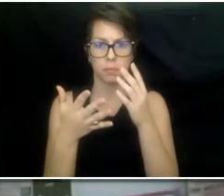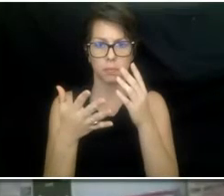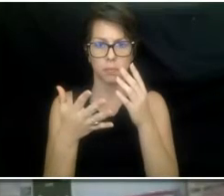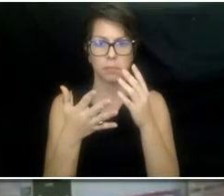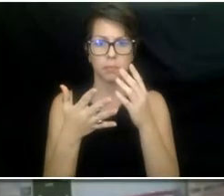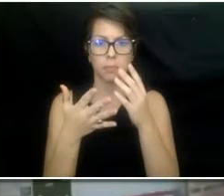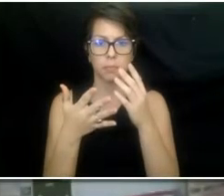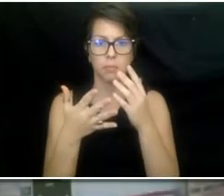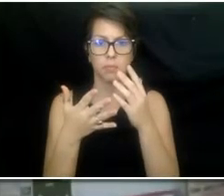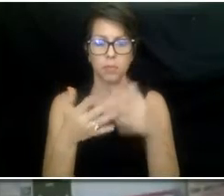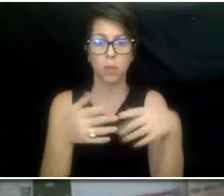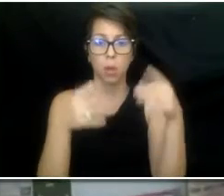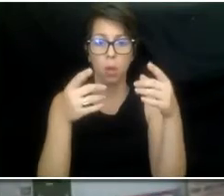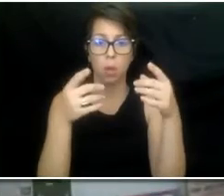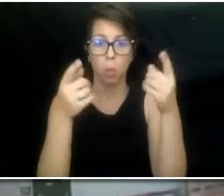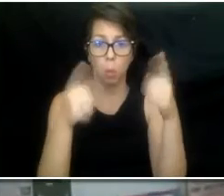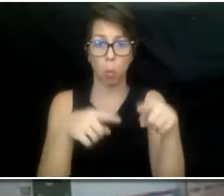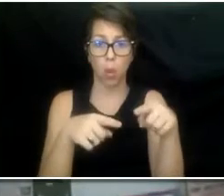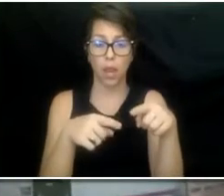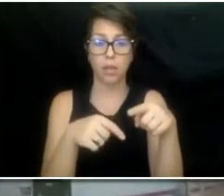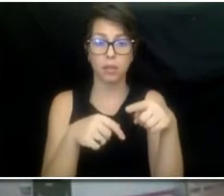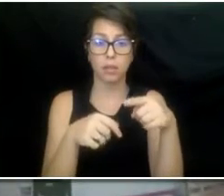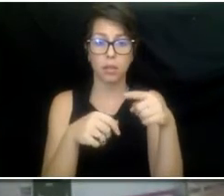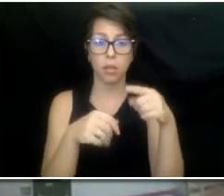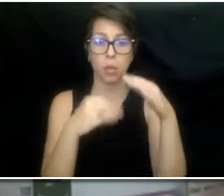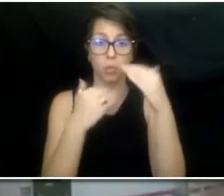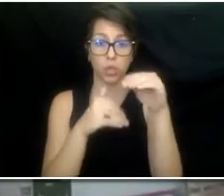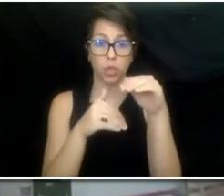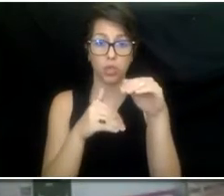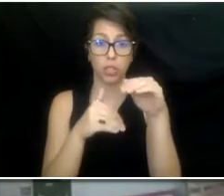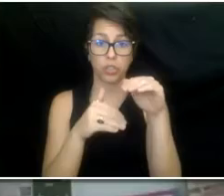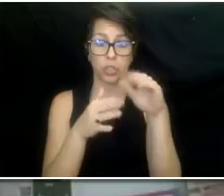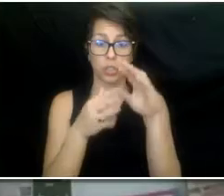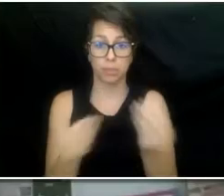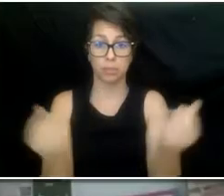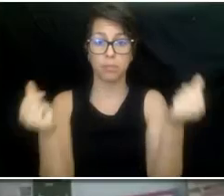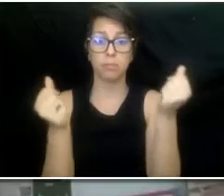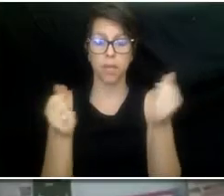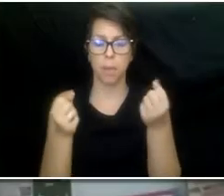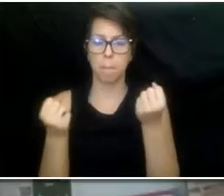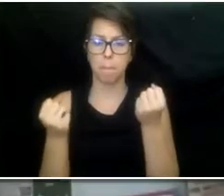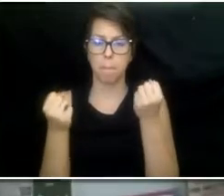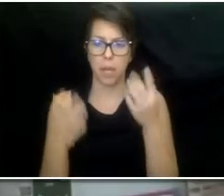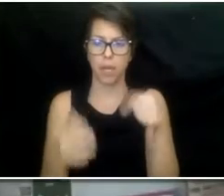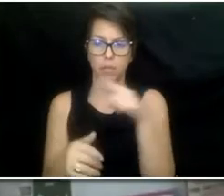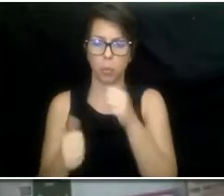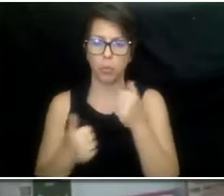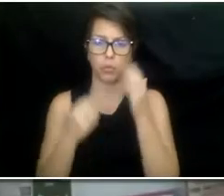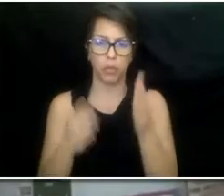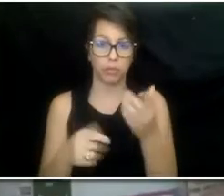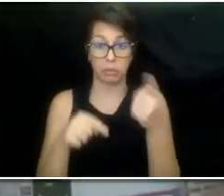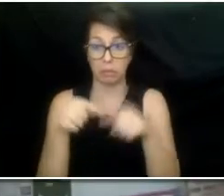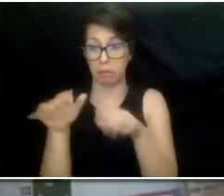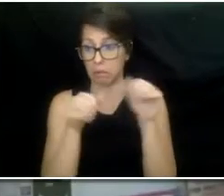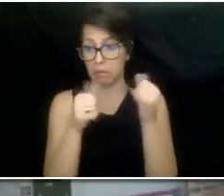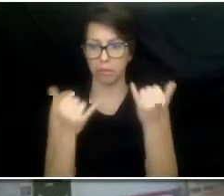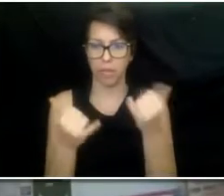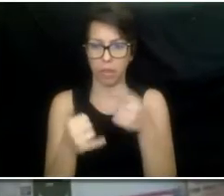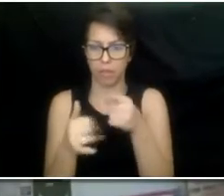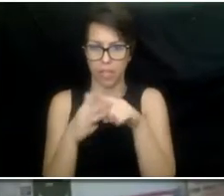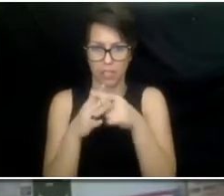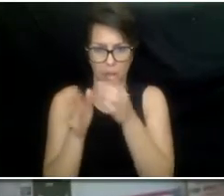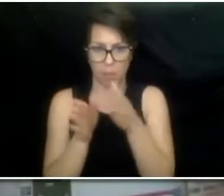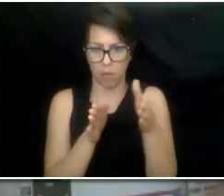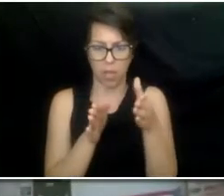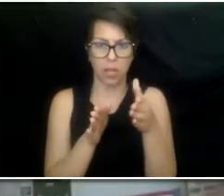away we have to show up for our survivors based on conversations with providers so far we believe that a